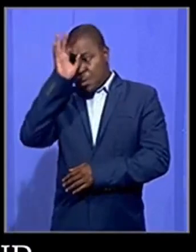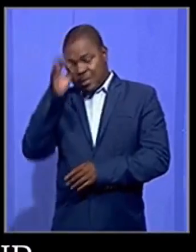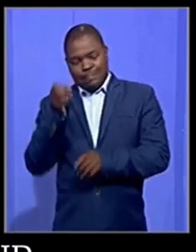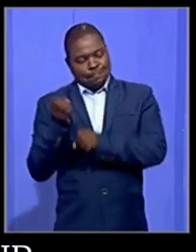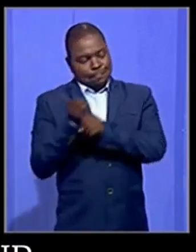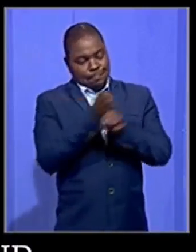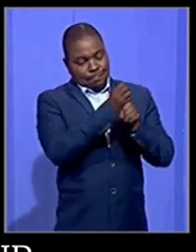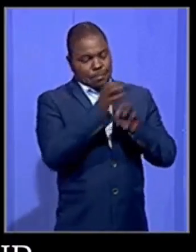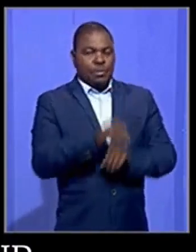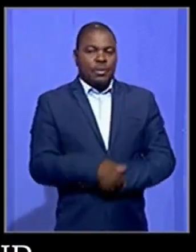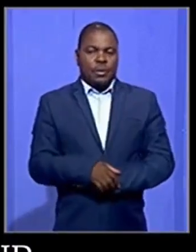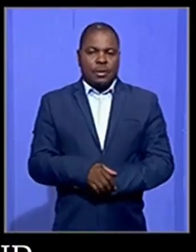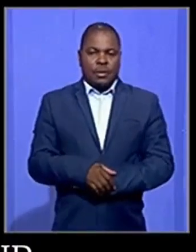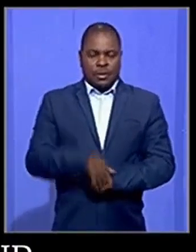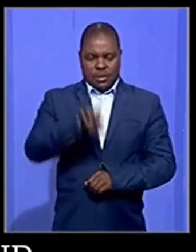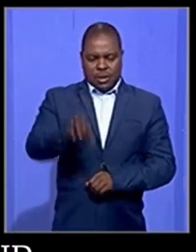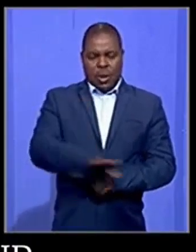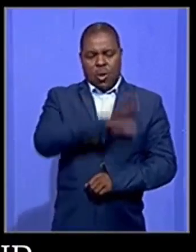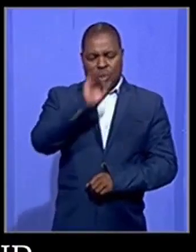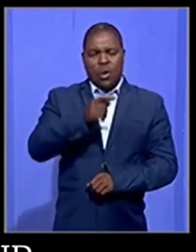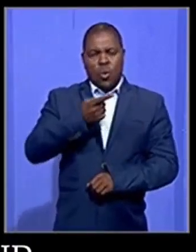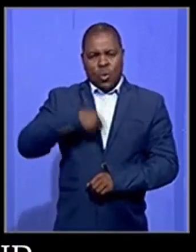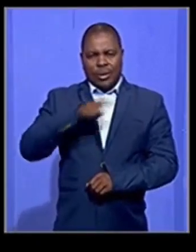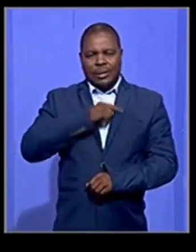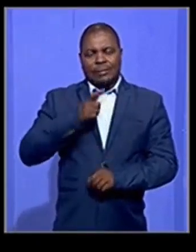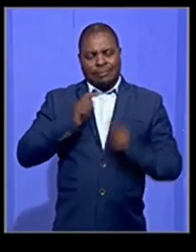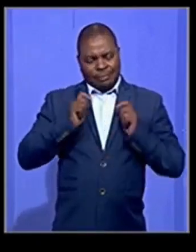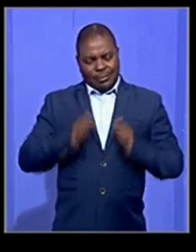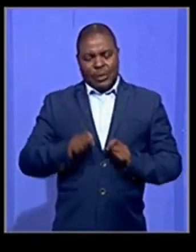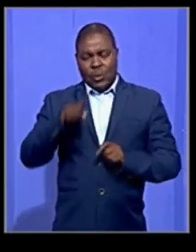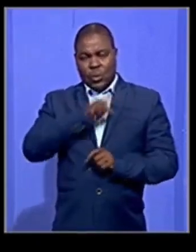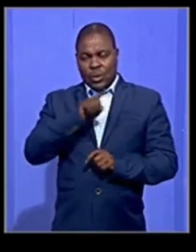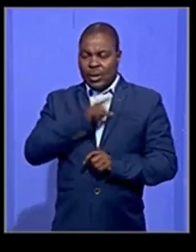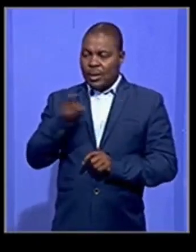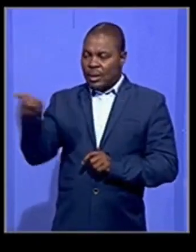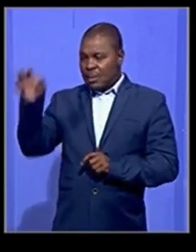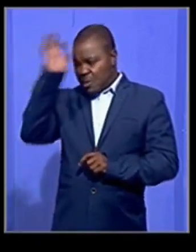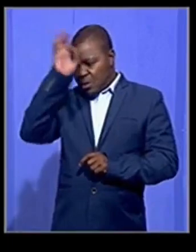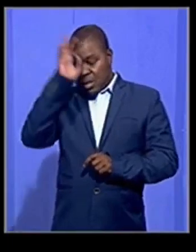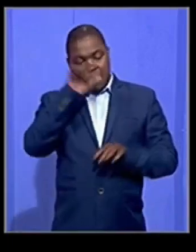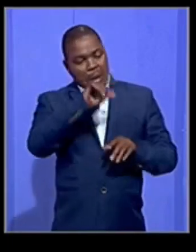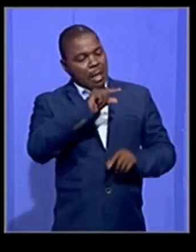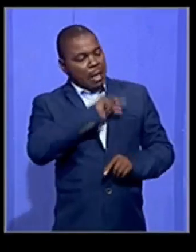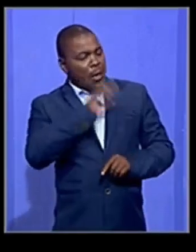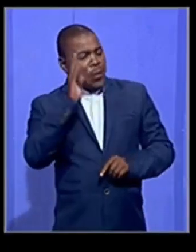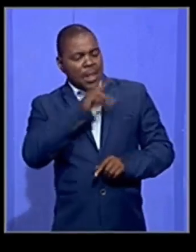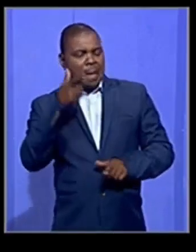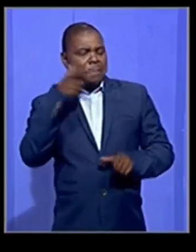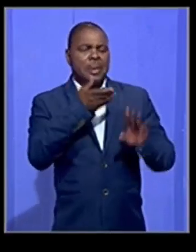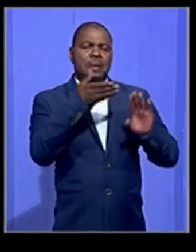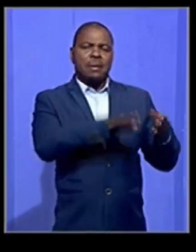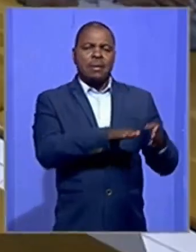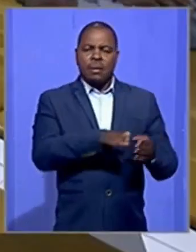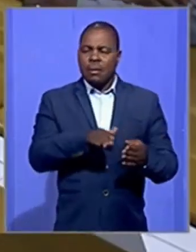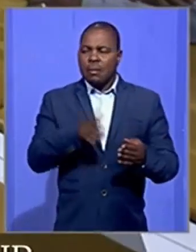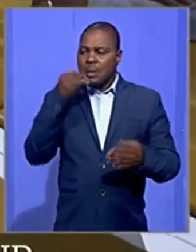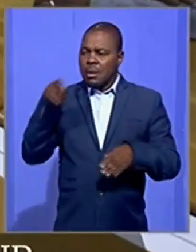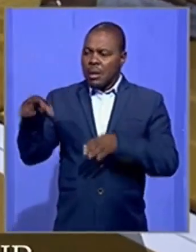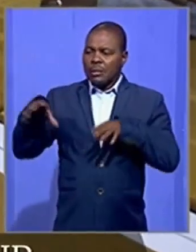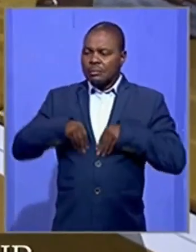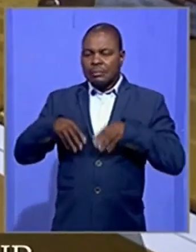South Africa, we are tired of police who irresponsibly kill innocent people and they are not held accountable.